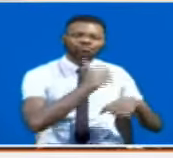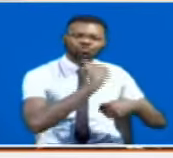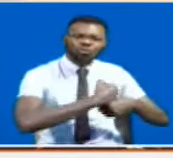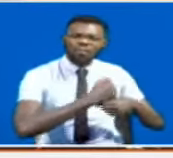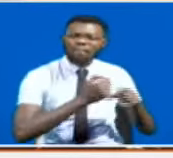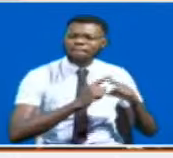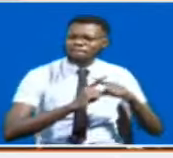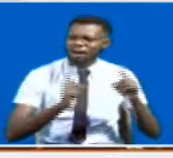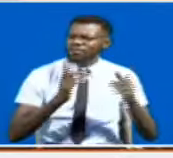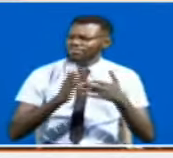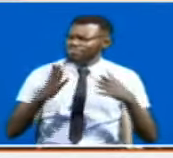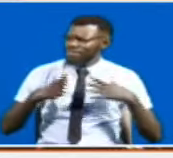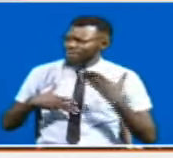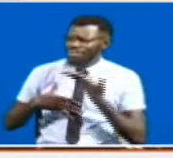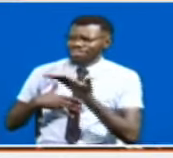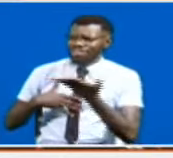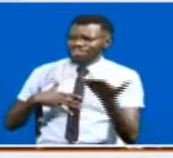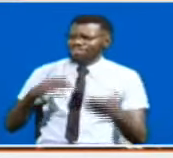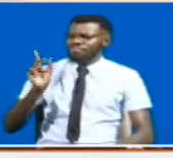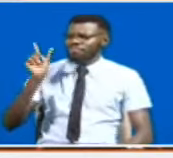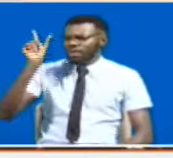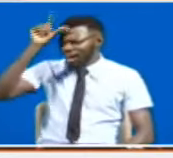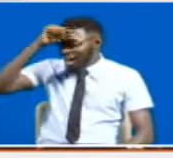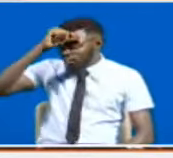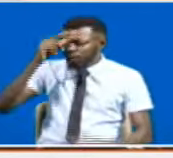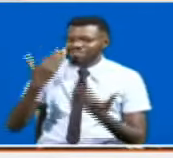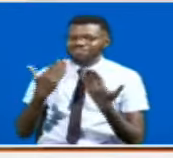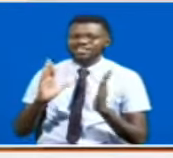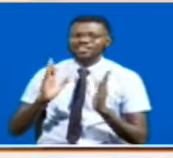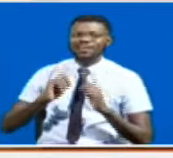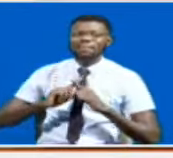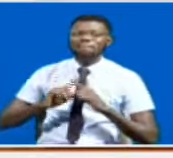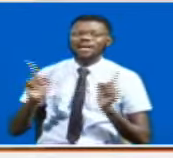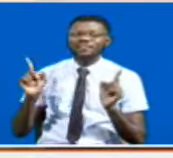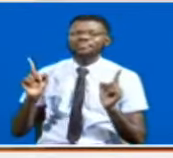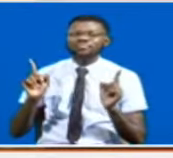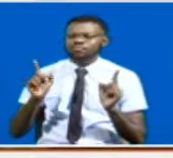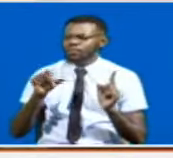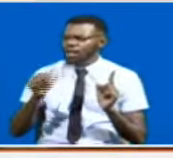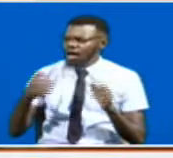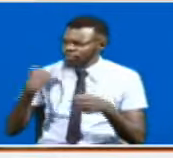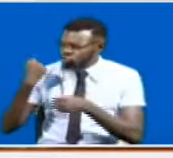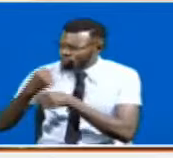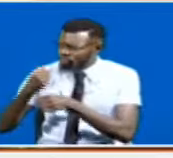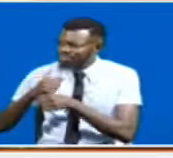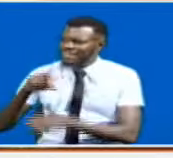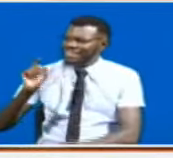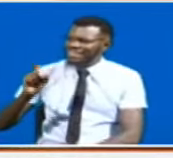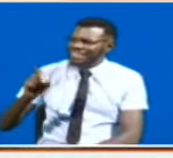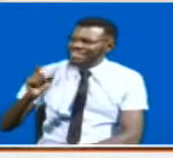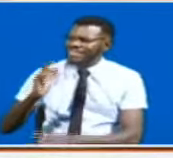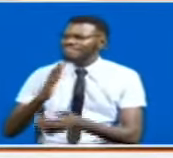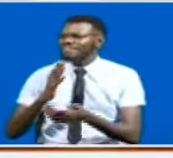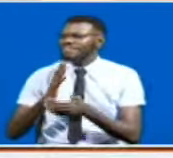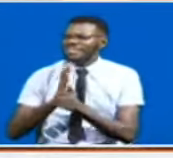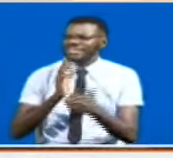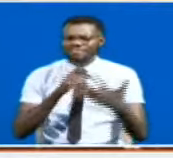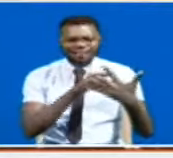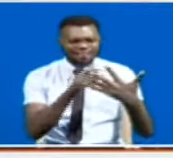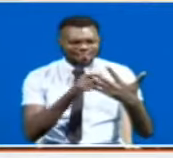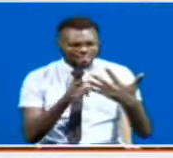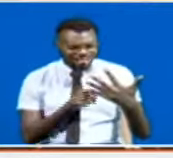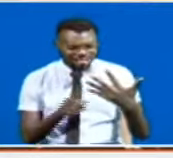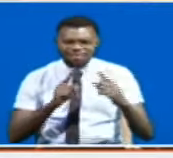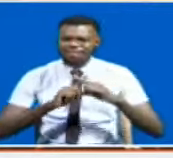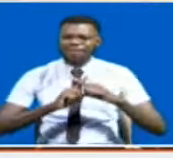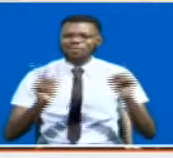meet the requirements of some of the industries that we have. It is critical then that we